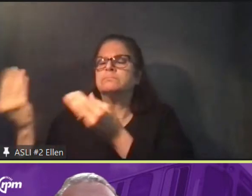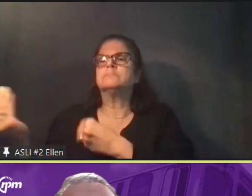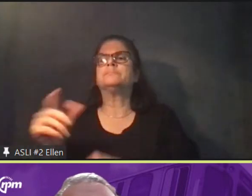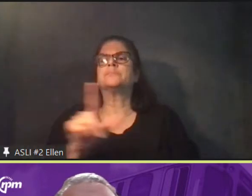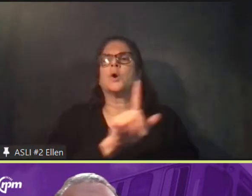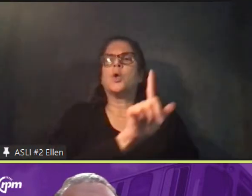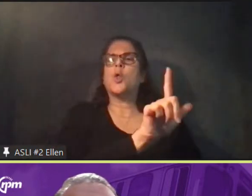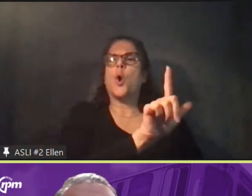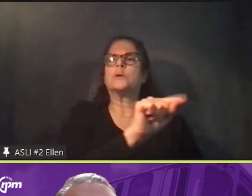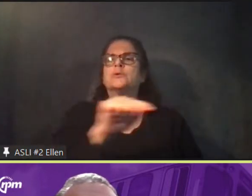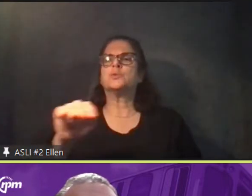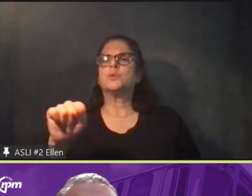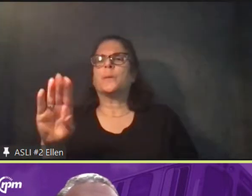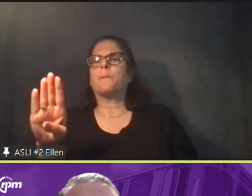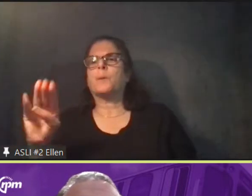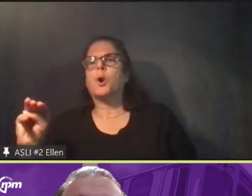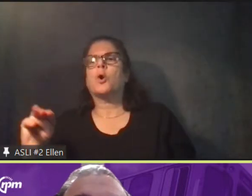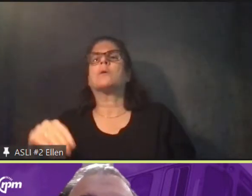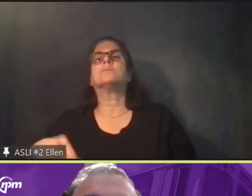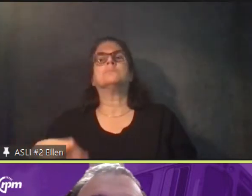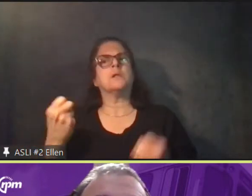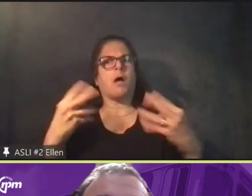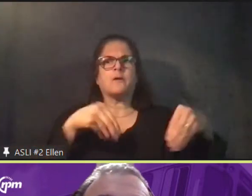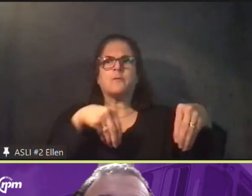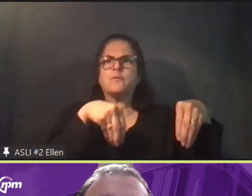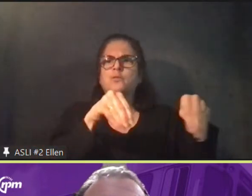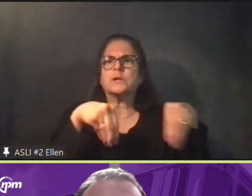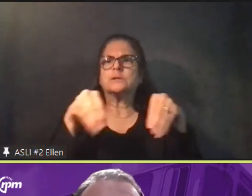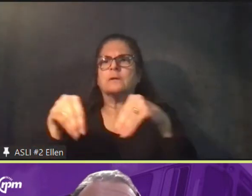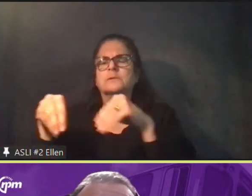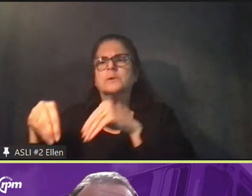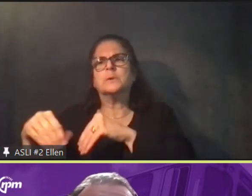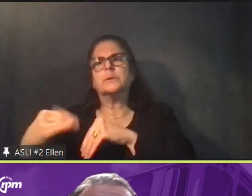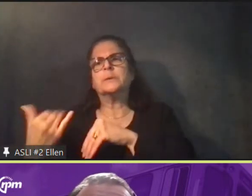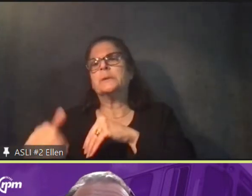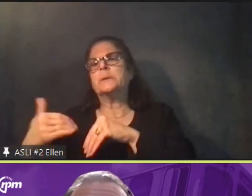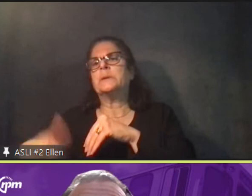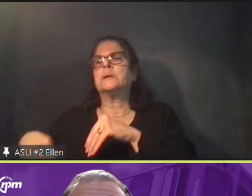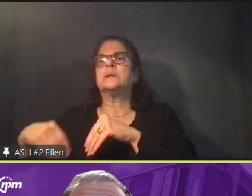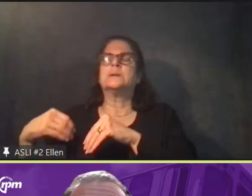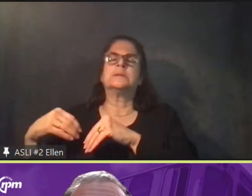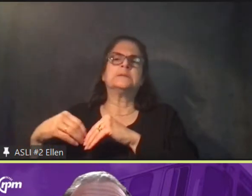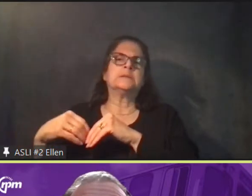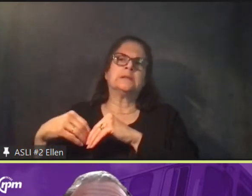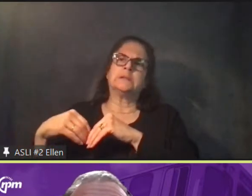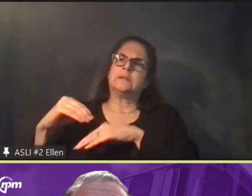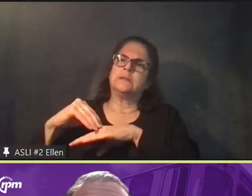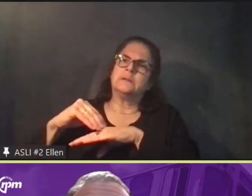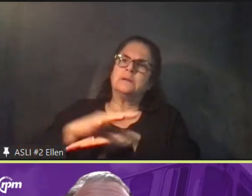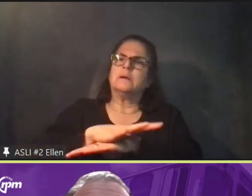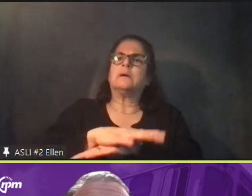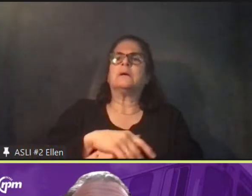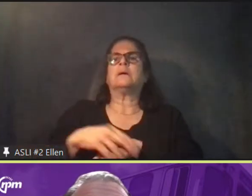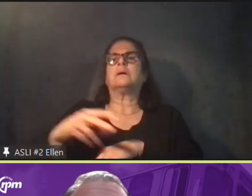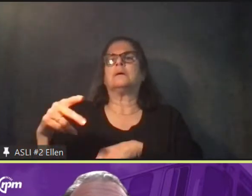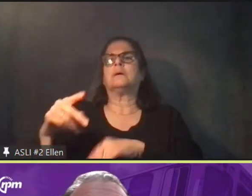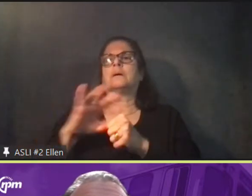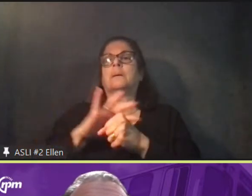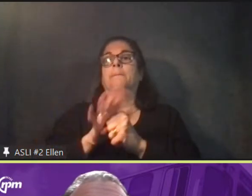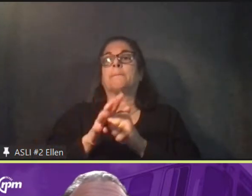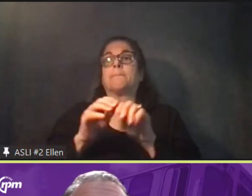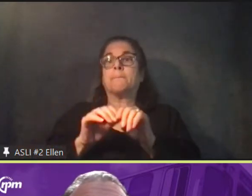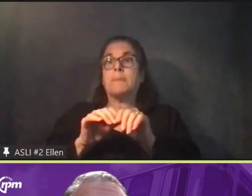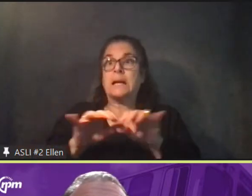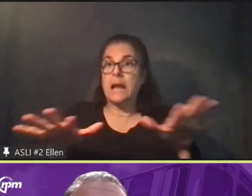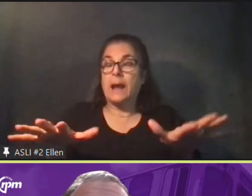to Bryn Mawr segment, where there's a lot of retail business, many of which have been significantly impacted first and foremost by the pandemic, but anything we can do